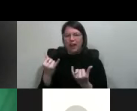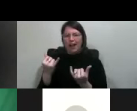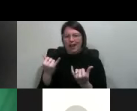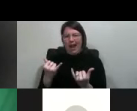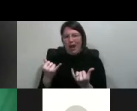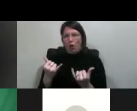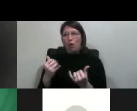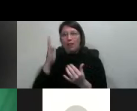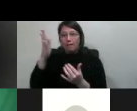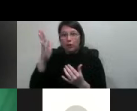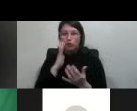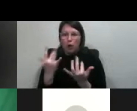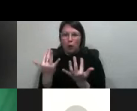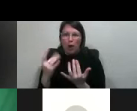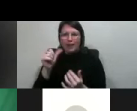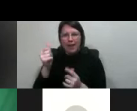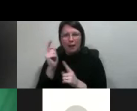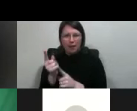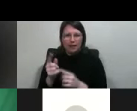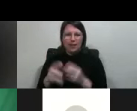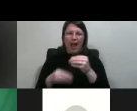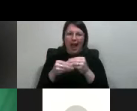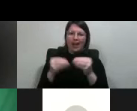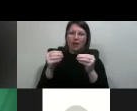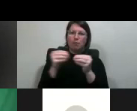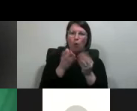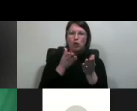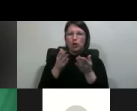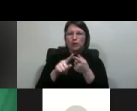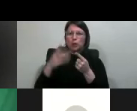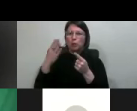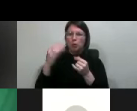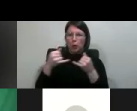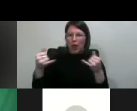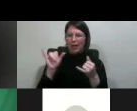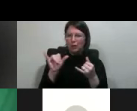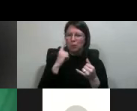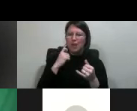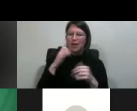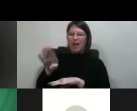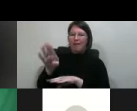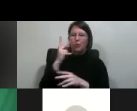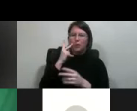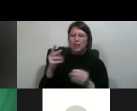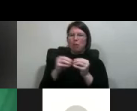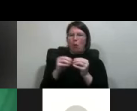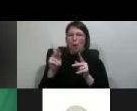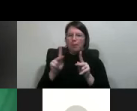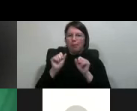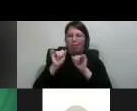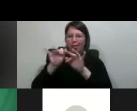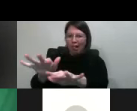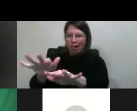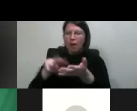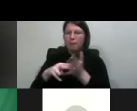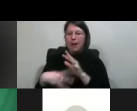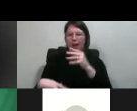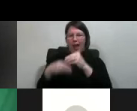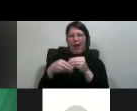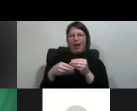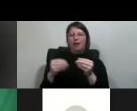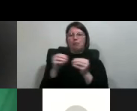some service to the blue line as well, because we had been seeing some higher ridership in the afternoon. So I believe we've added some additional service in the